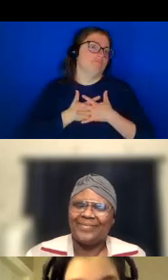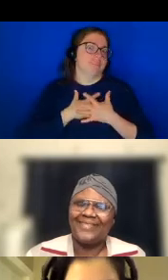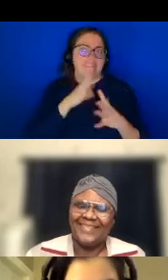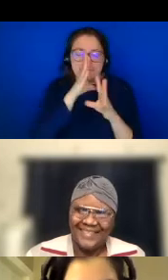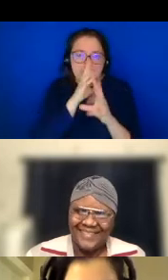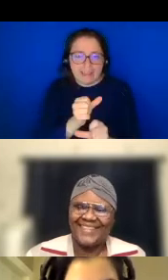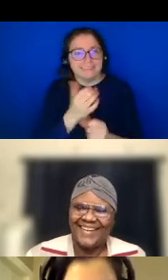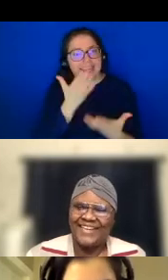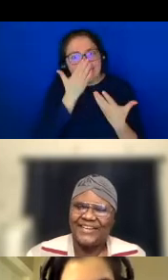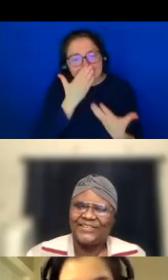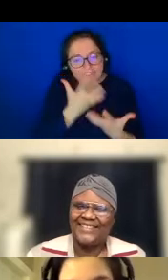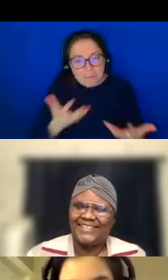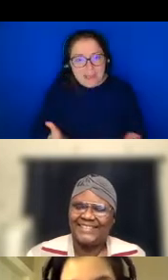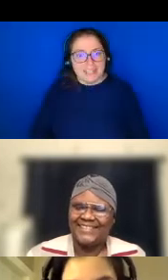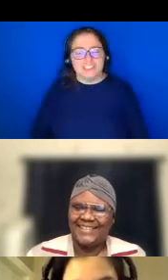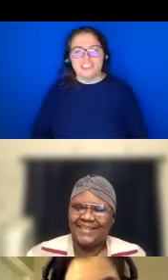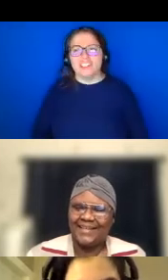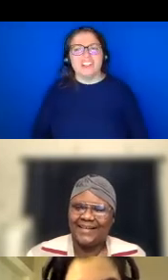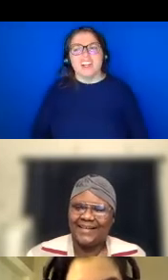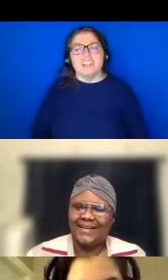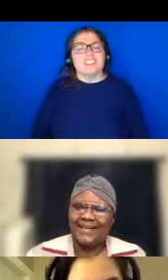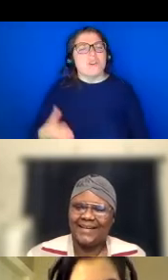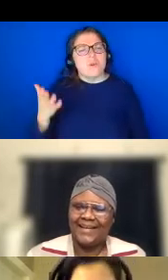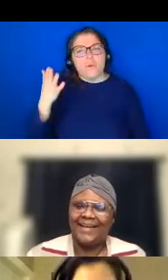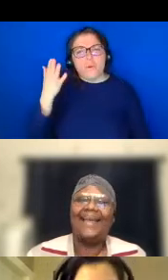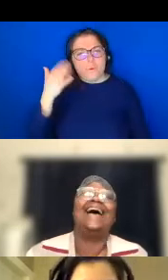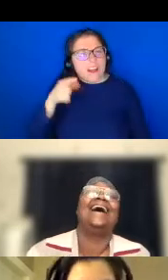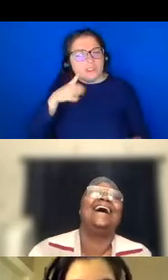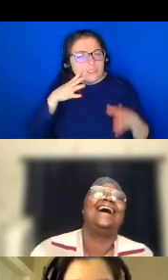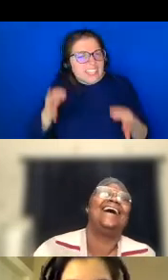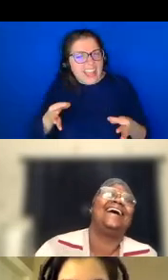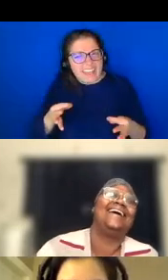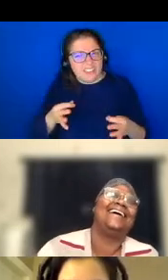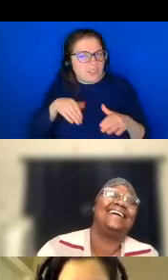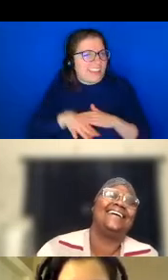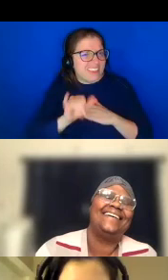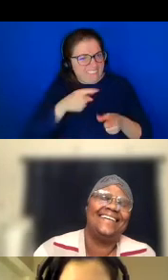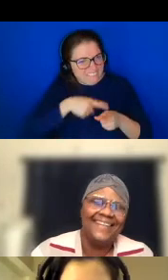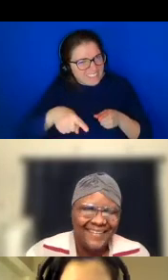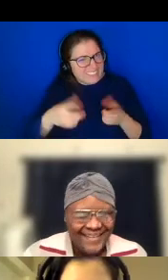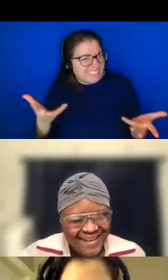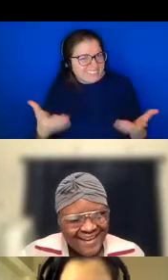much. What prompted you to go into this field?